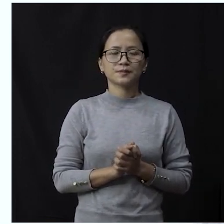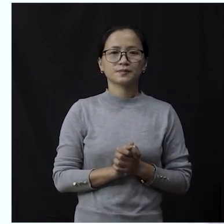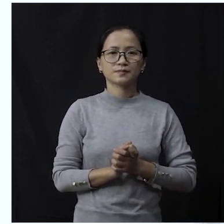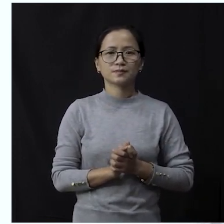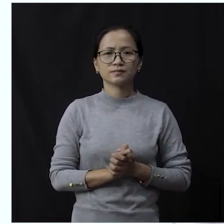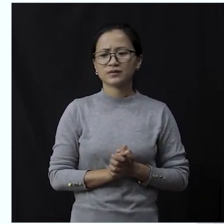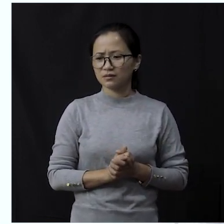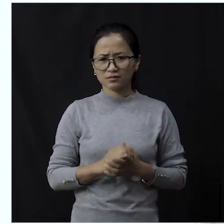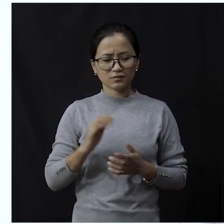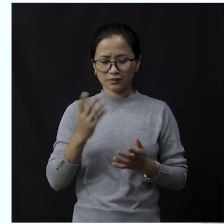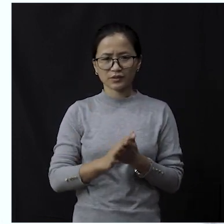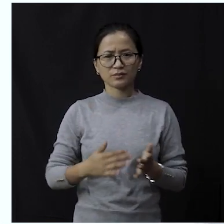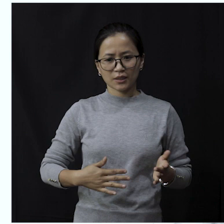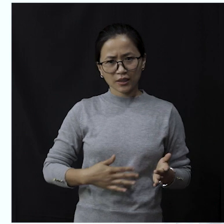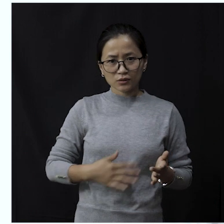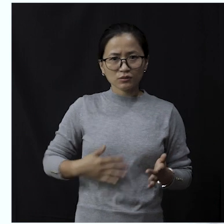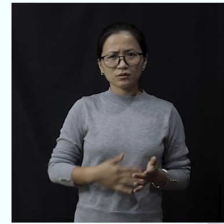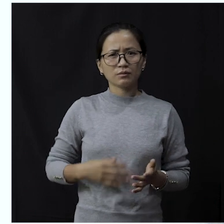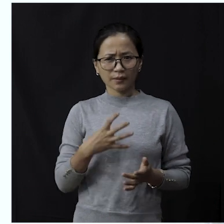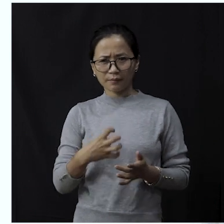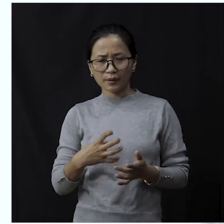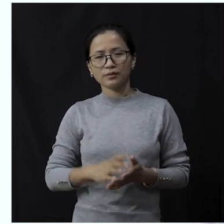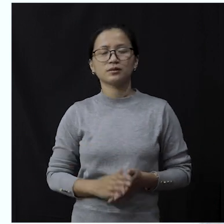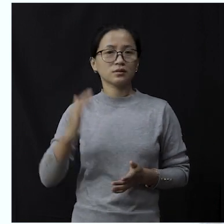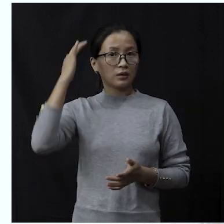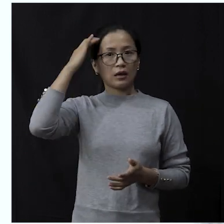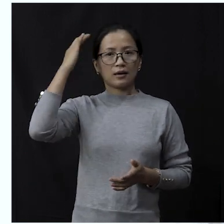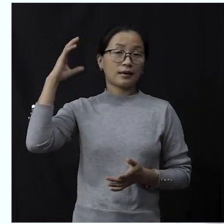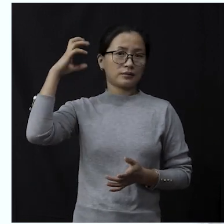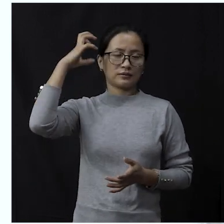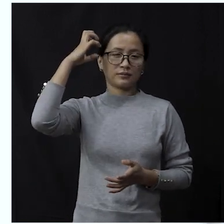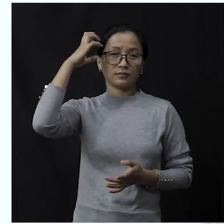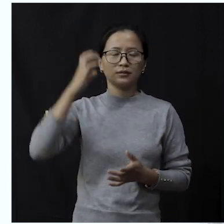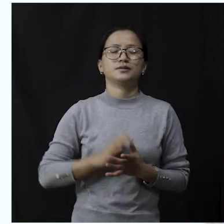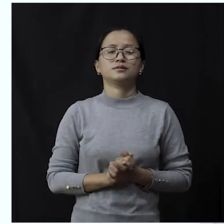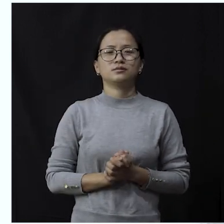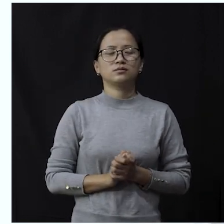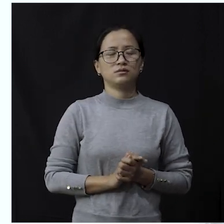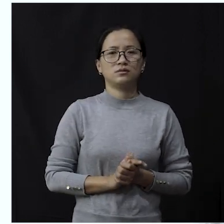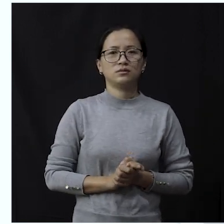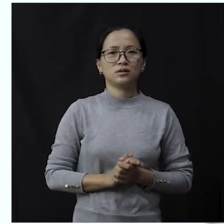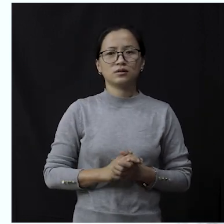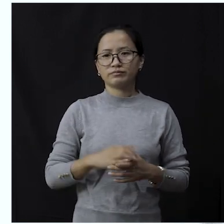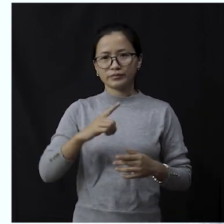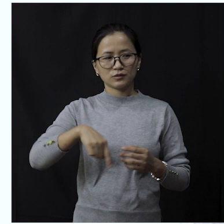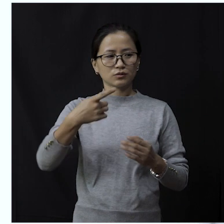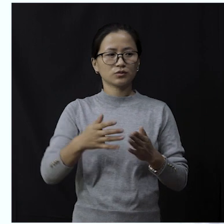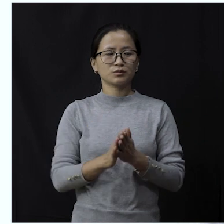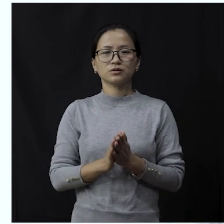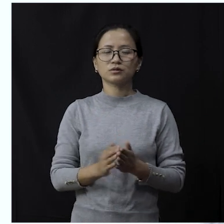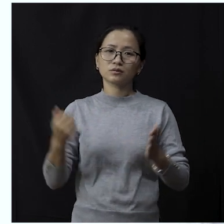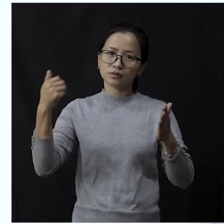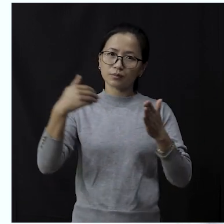You say stomach ache, you say headache, isn't it? That means your head is paining. That's what we call it. And the next one is approach.